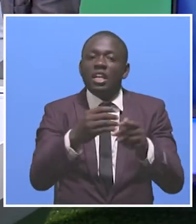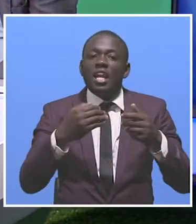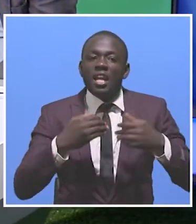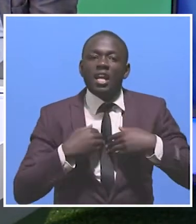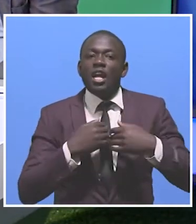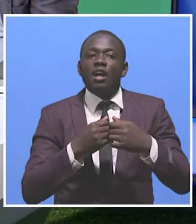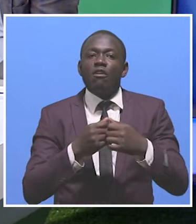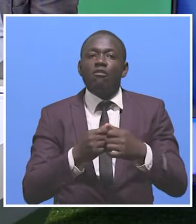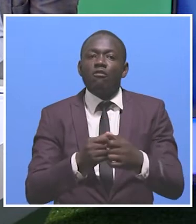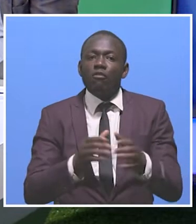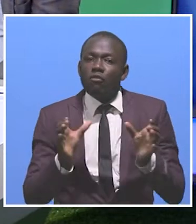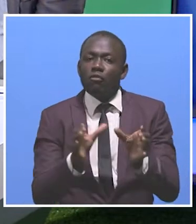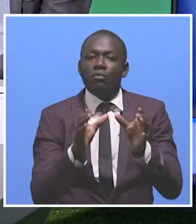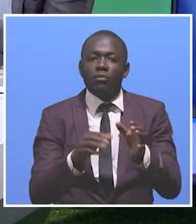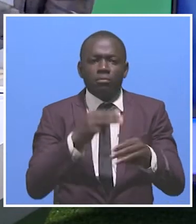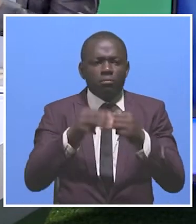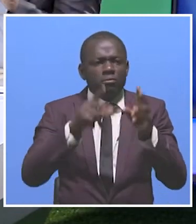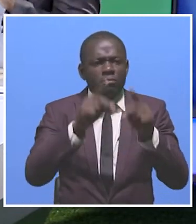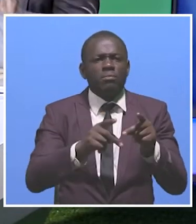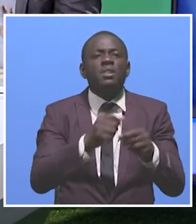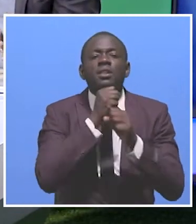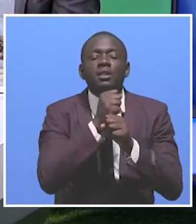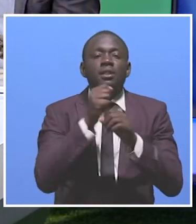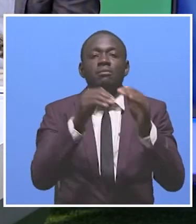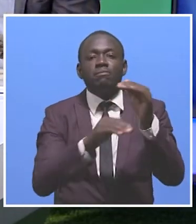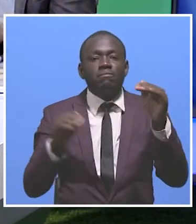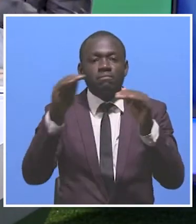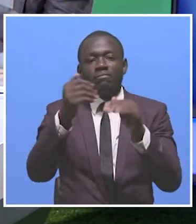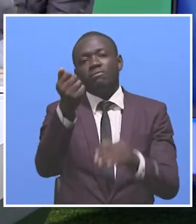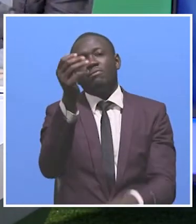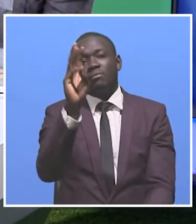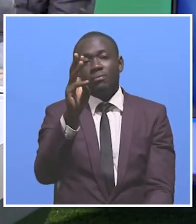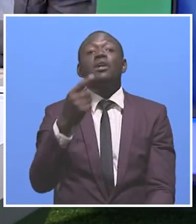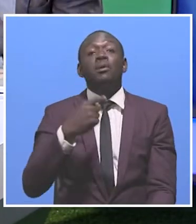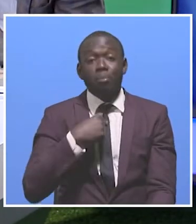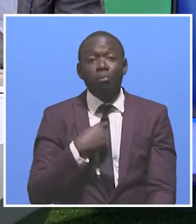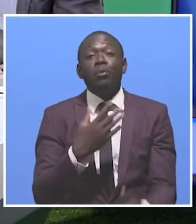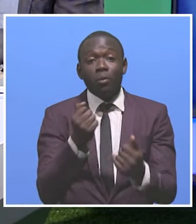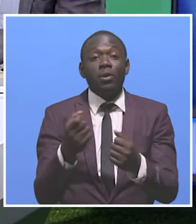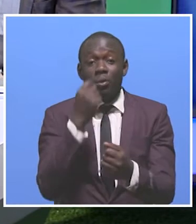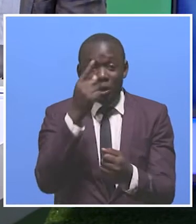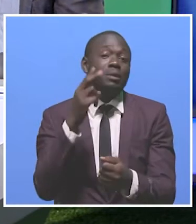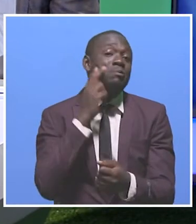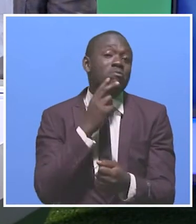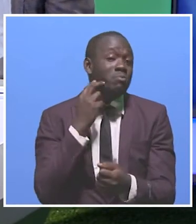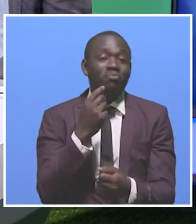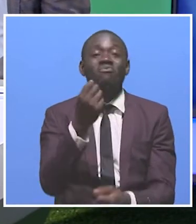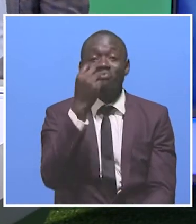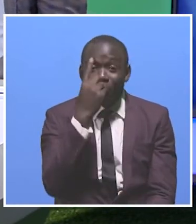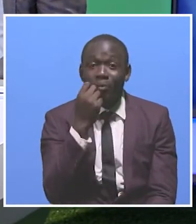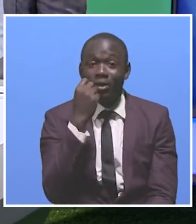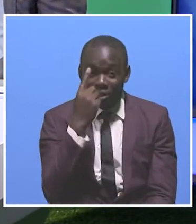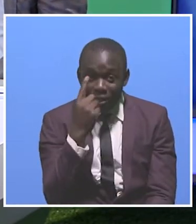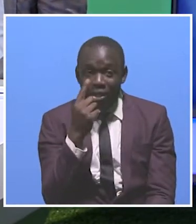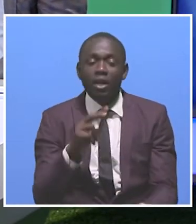of 16. Nifuna mutimvesese pa no tumfuikishe. Okay, so the